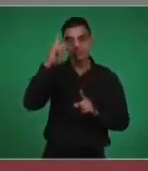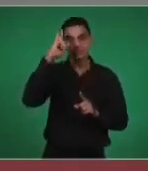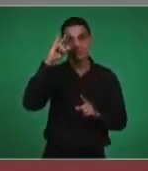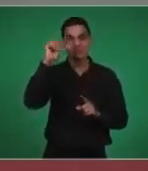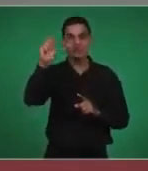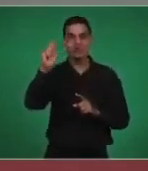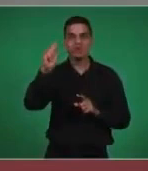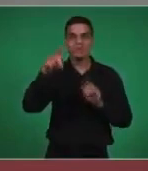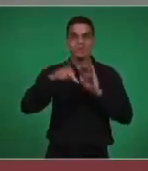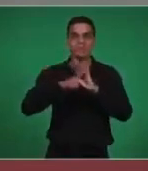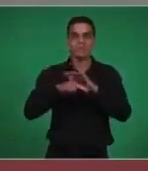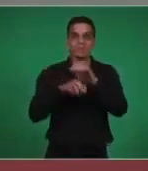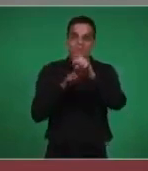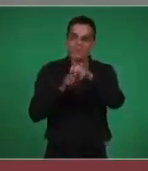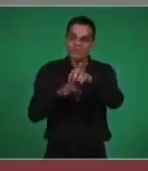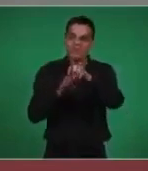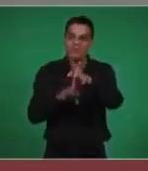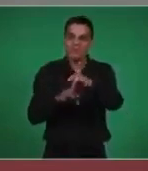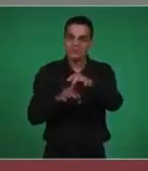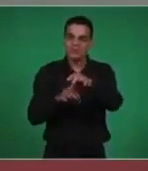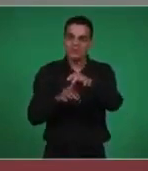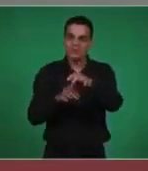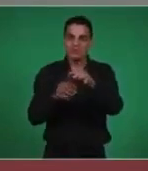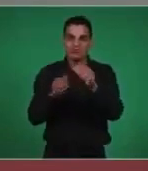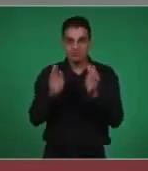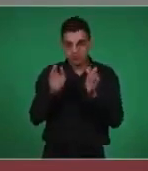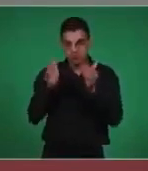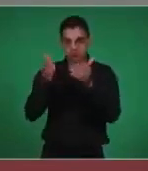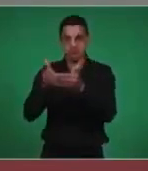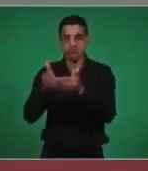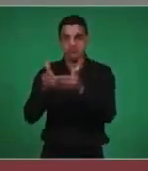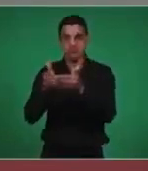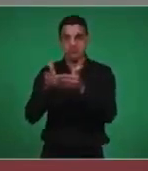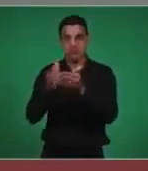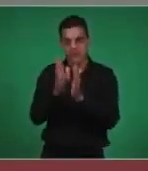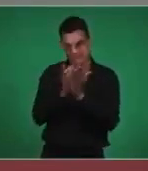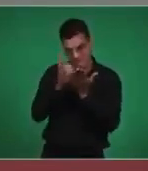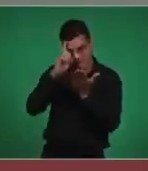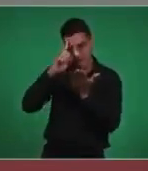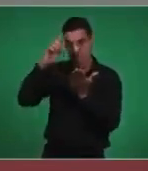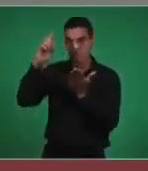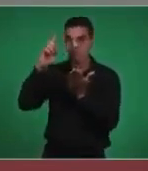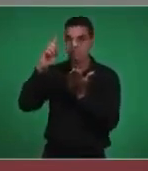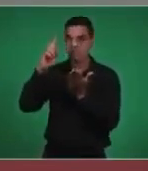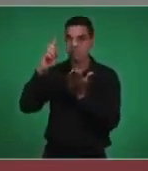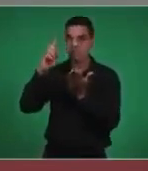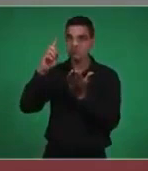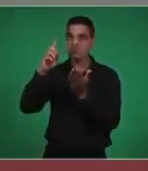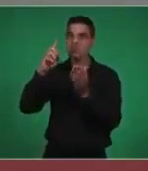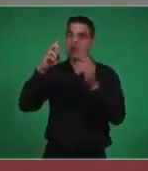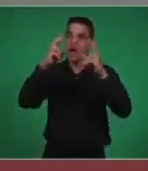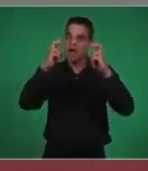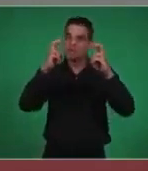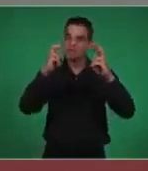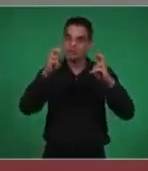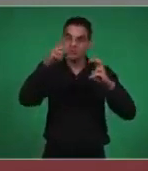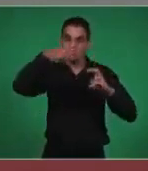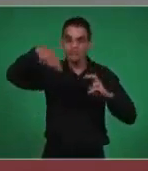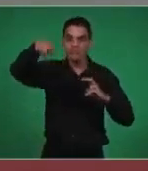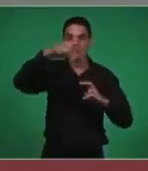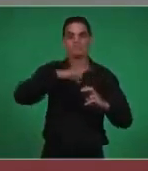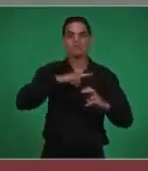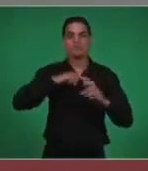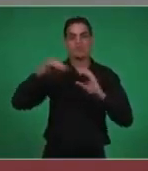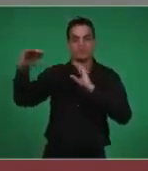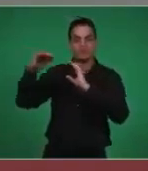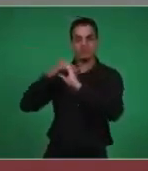it's going to be destined to the teaching, the guided teaching with the Bible. The topics are going to arrive, the